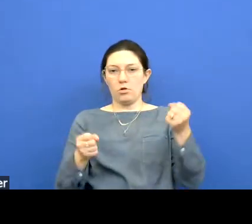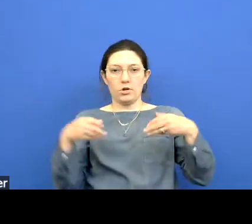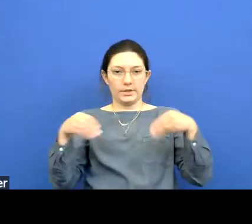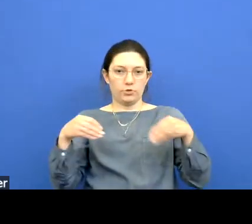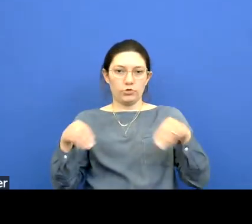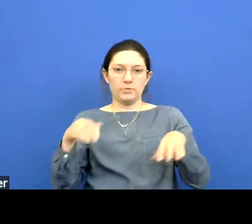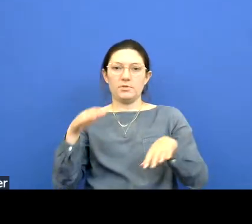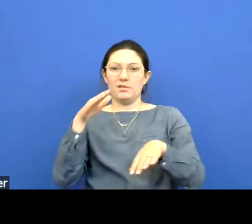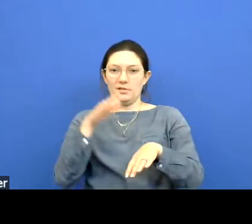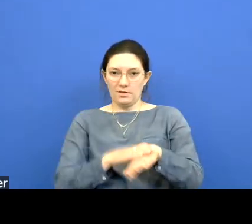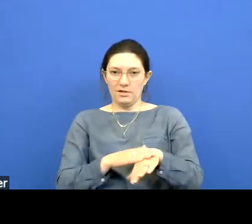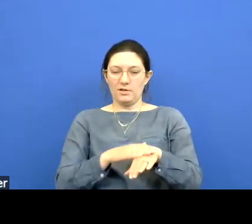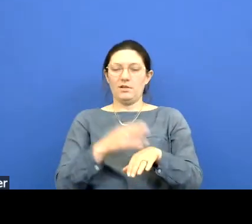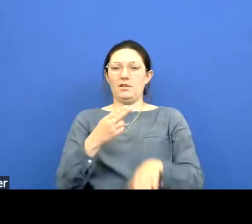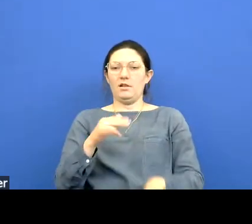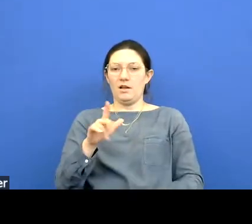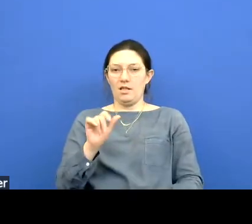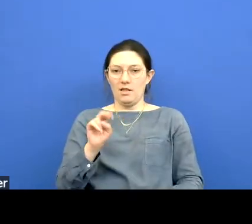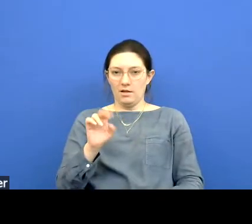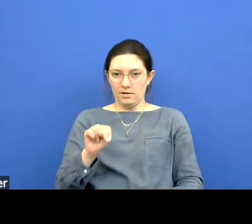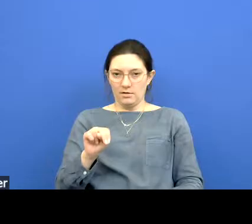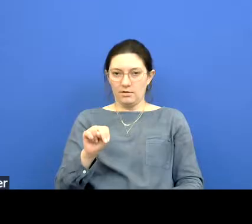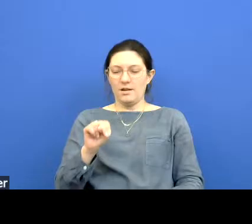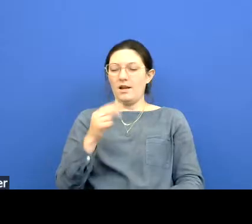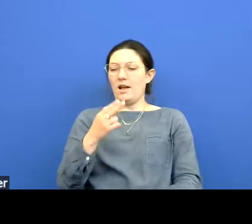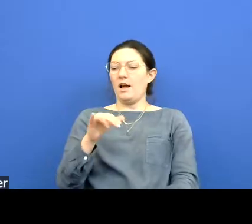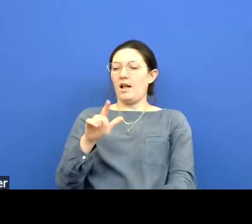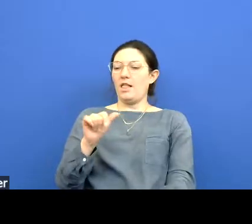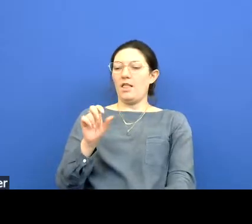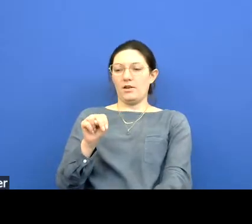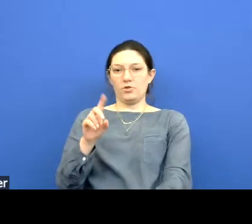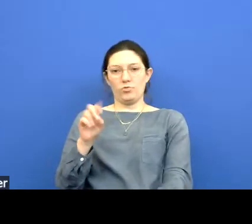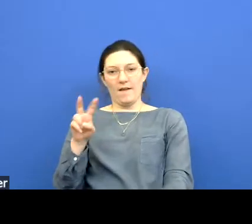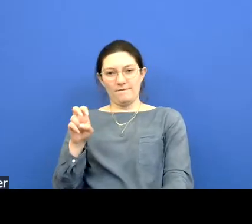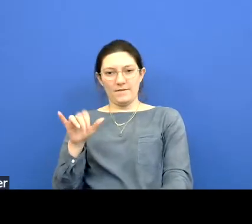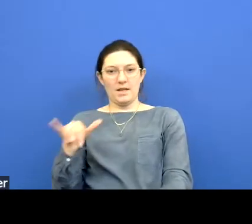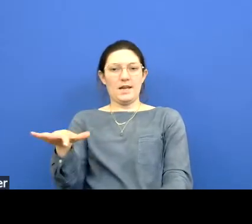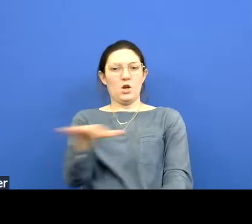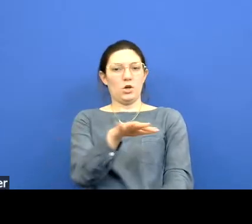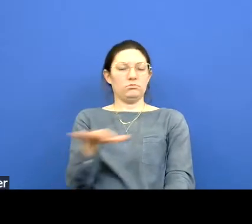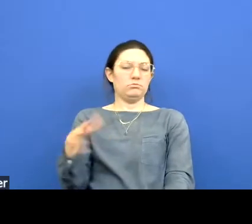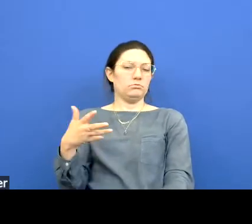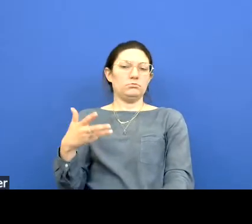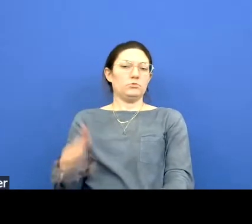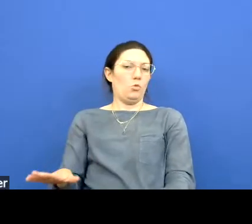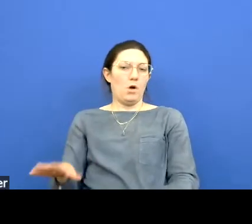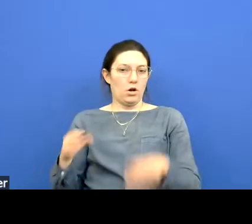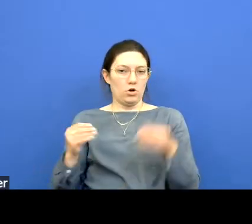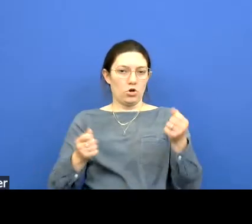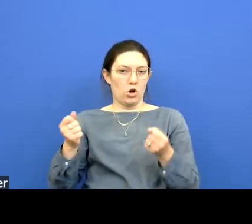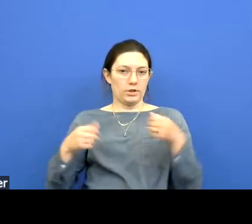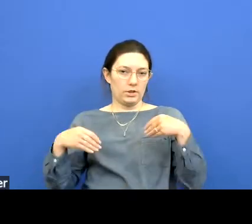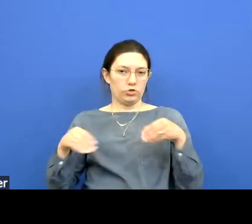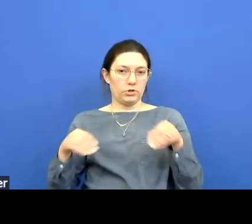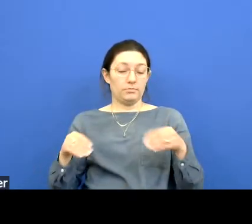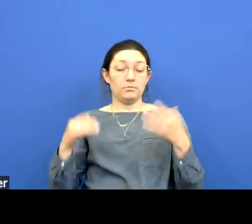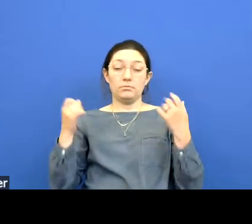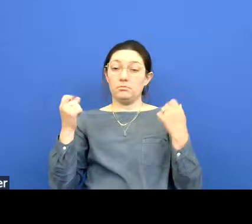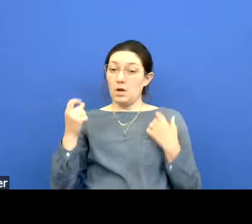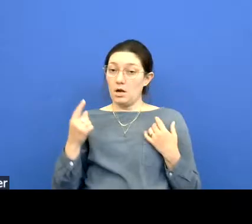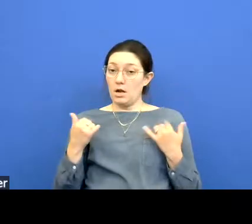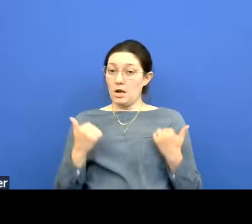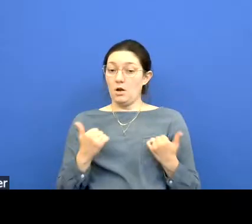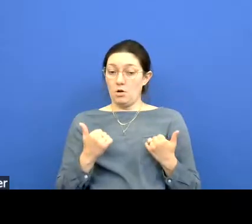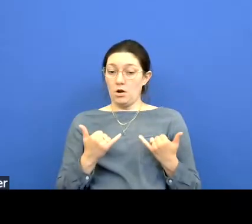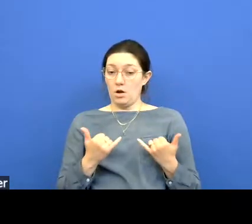on Highland Drive in that area. But the question right now is, the way I've written it is it